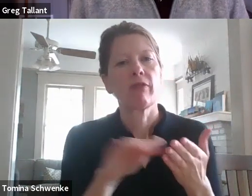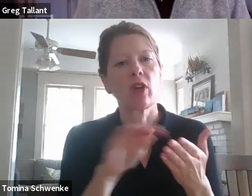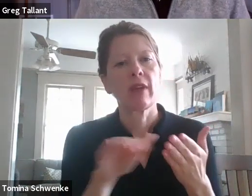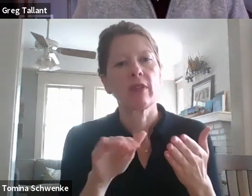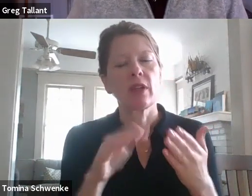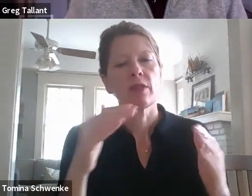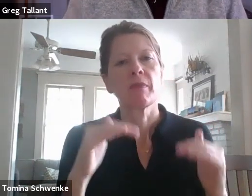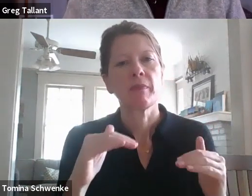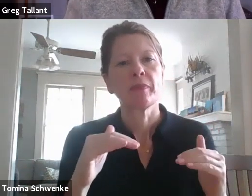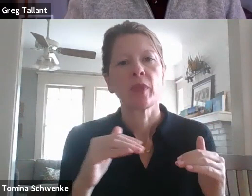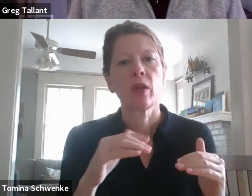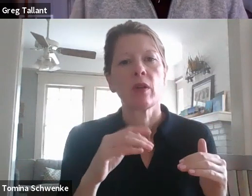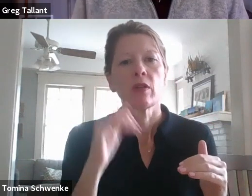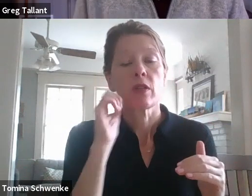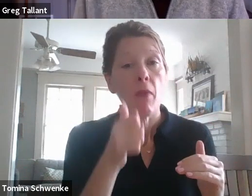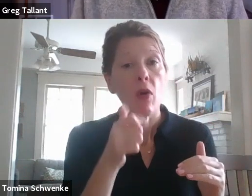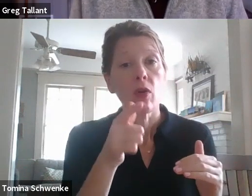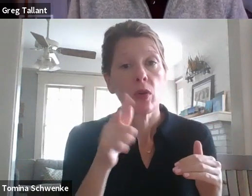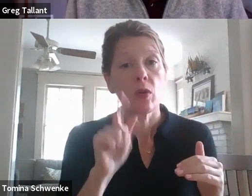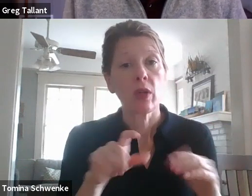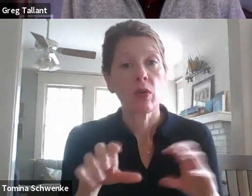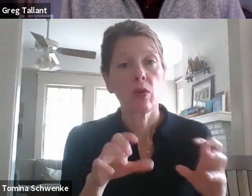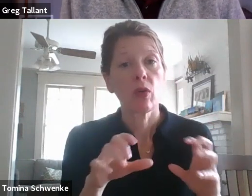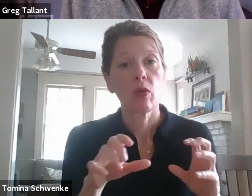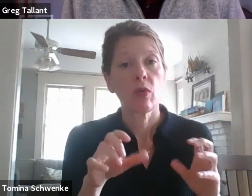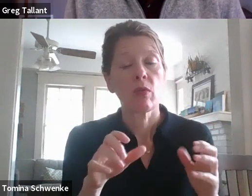And are there things you need to do differently tomorrow?